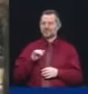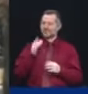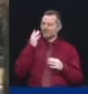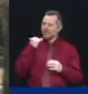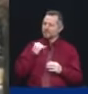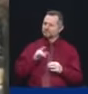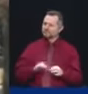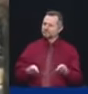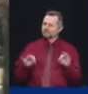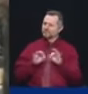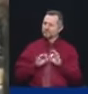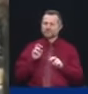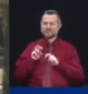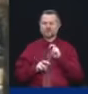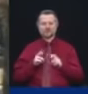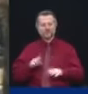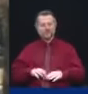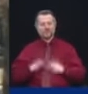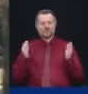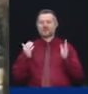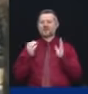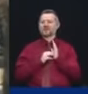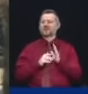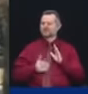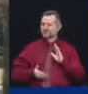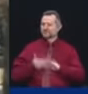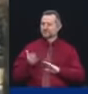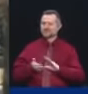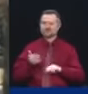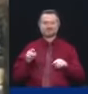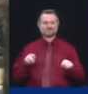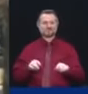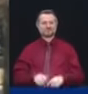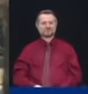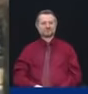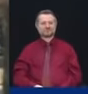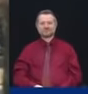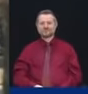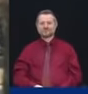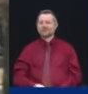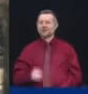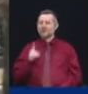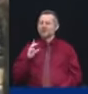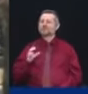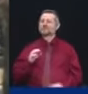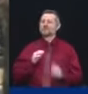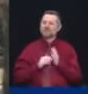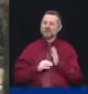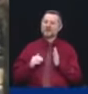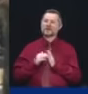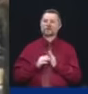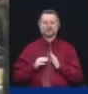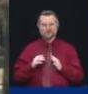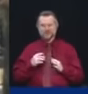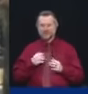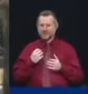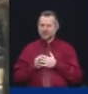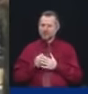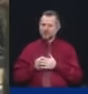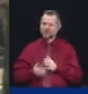fair back up and running. It's a tremendous magnet. Over $100 million in economic activity comes